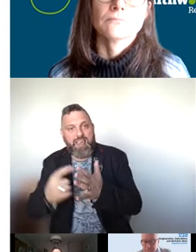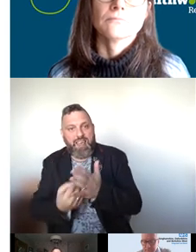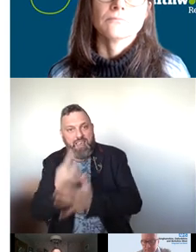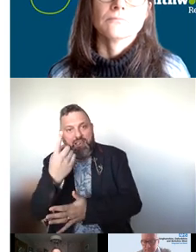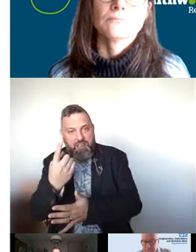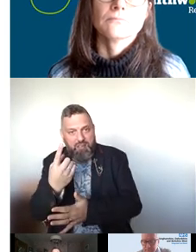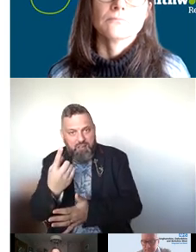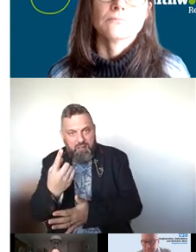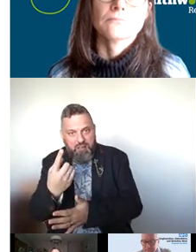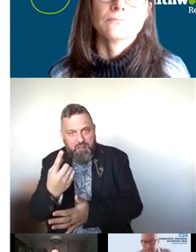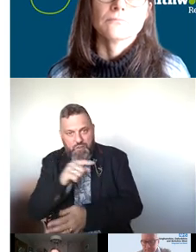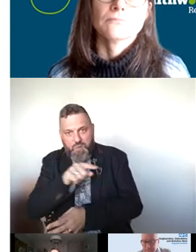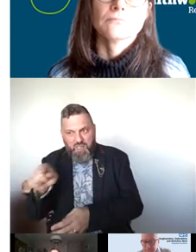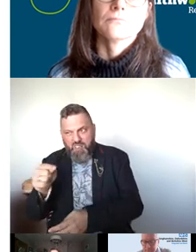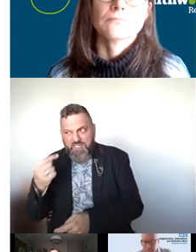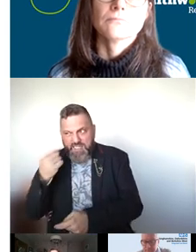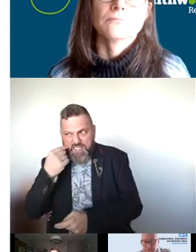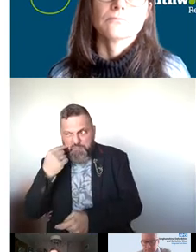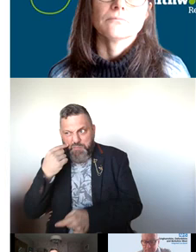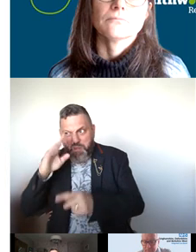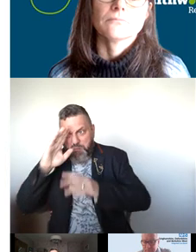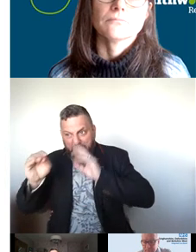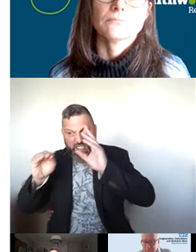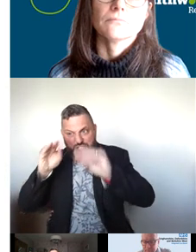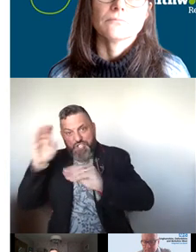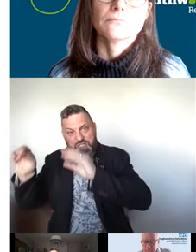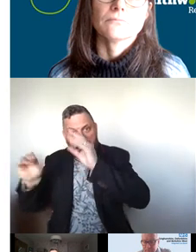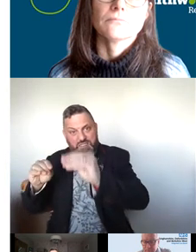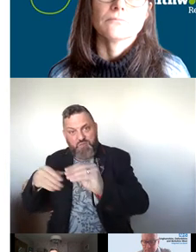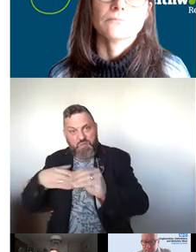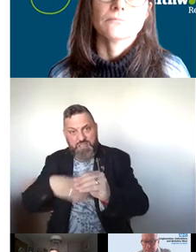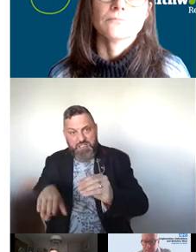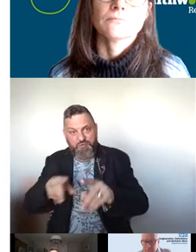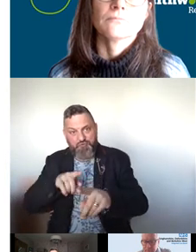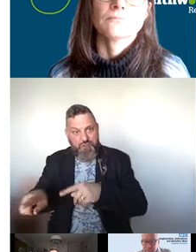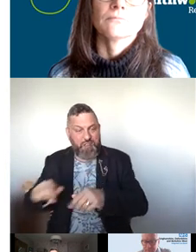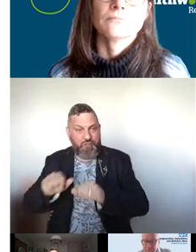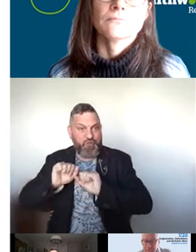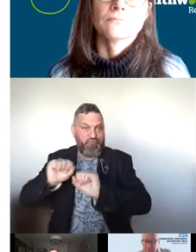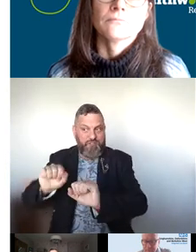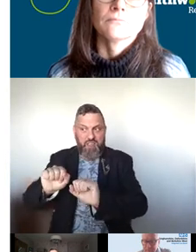are some really simple messages that we need to get out to try and help prevent